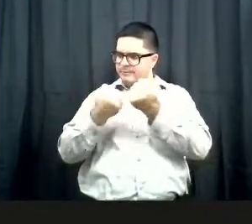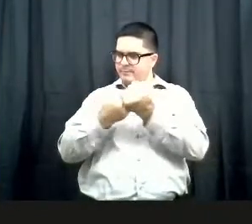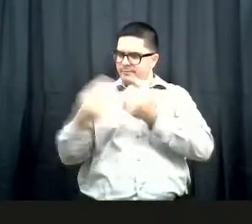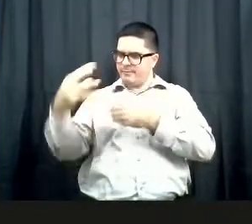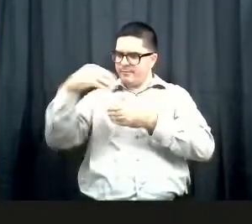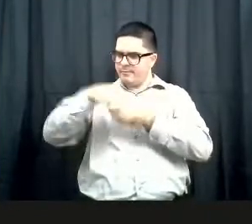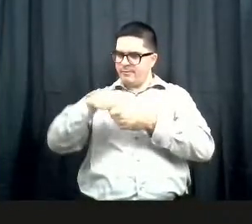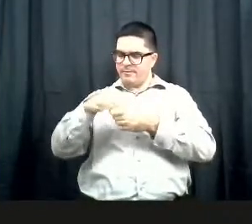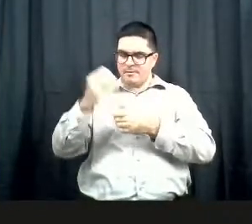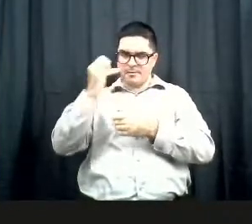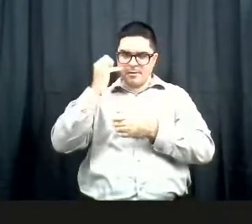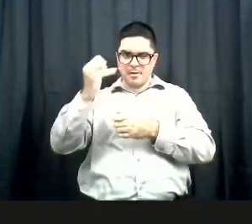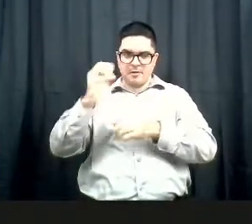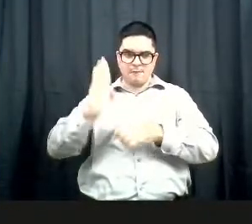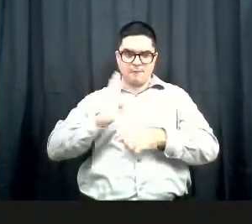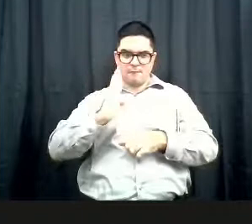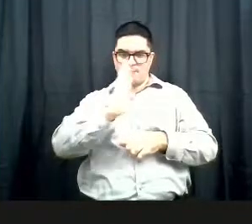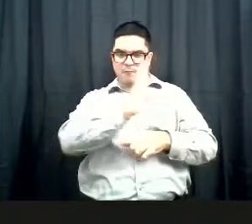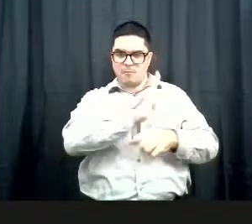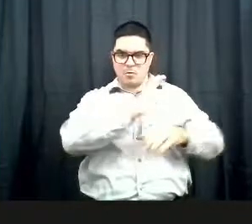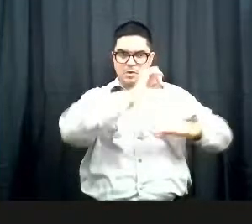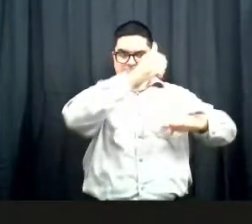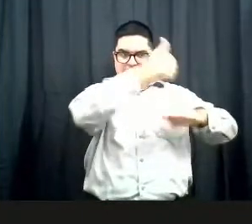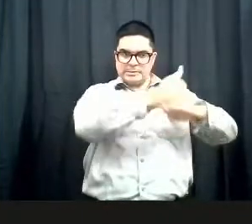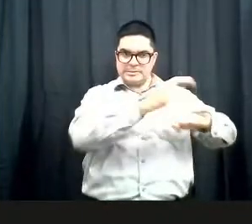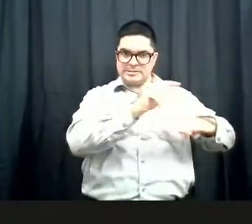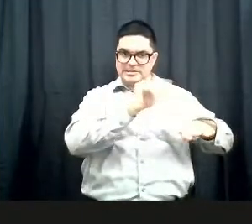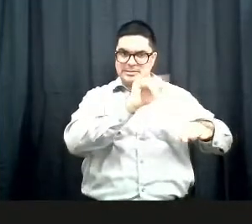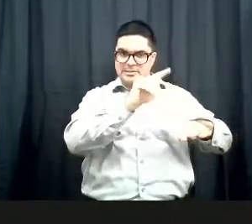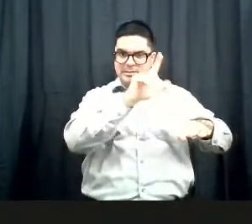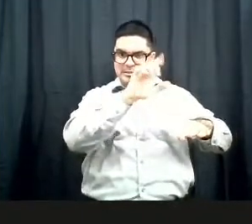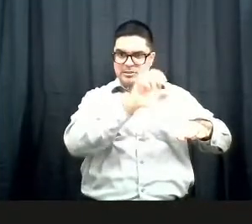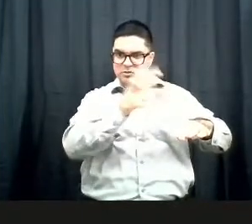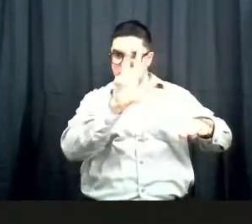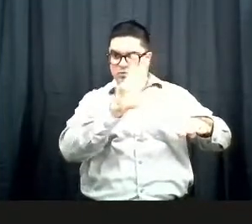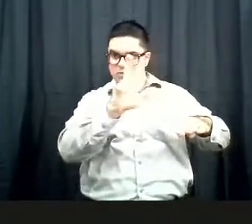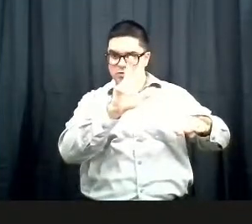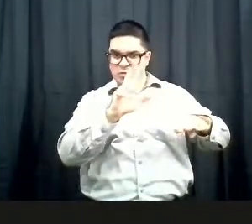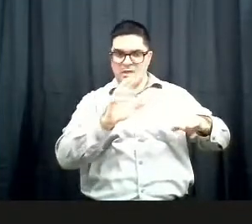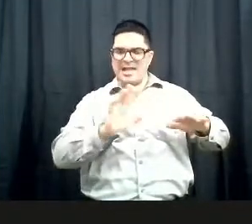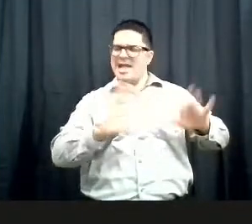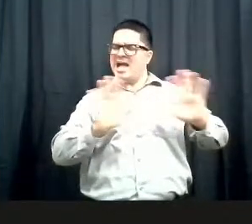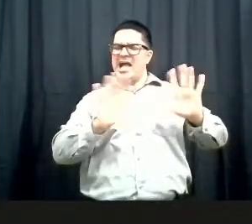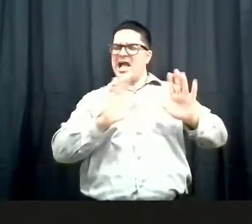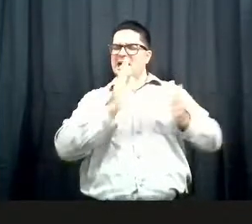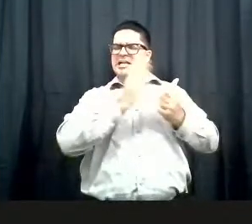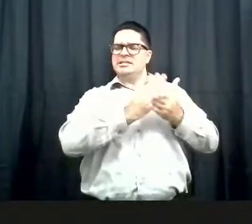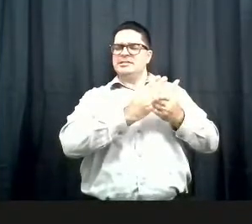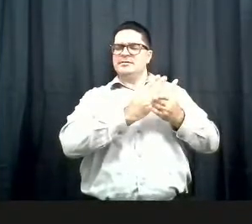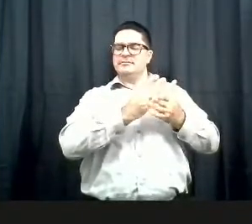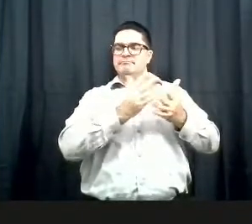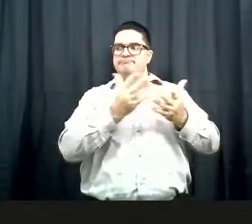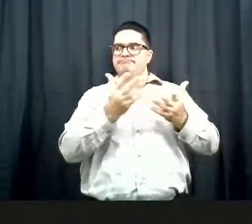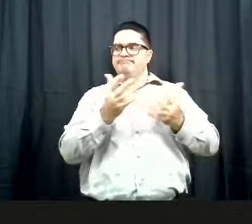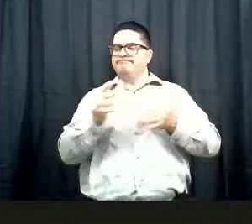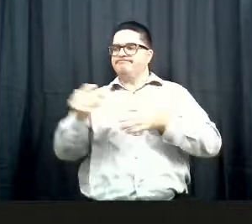III, I'm not sure how the 150,000 pensioners or so would have been able to pay to